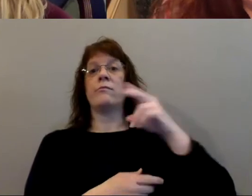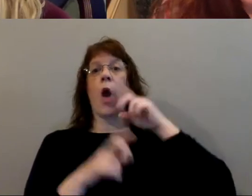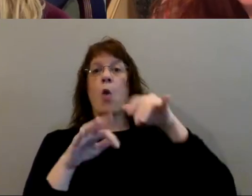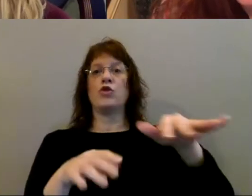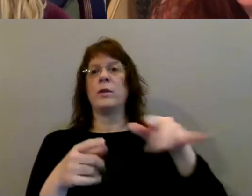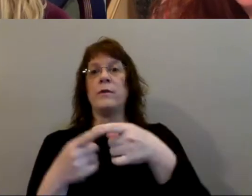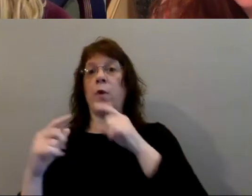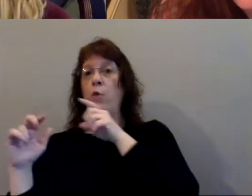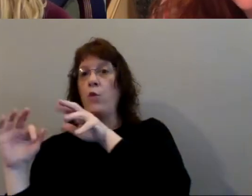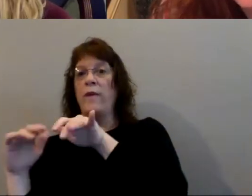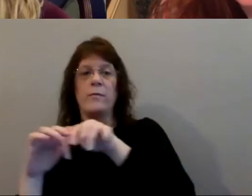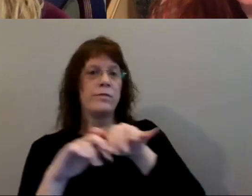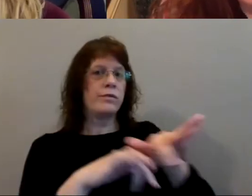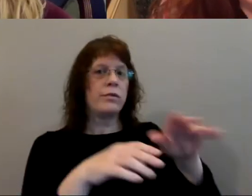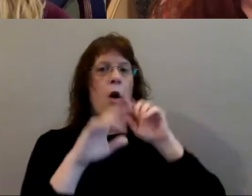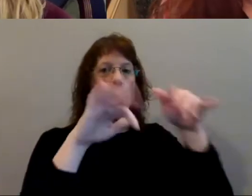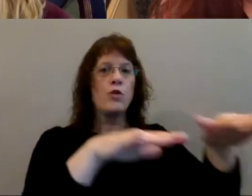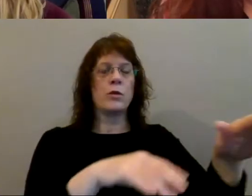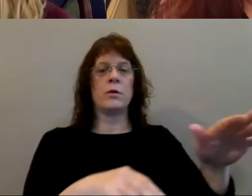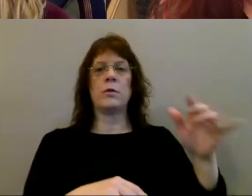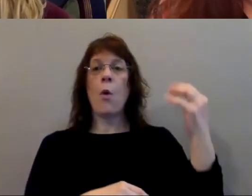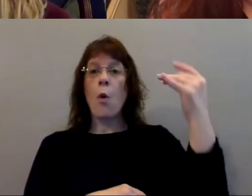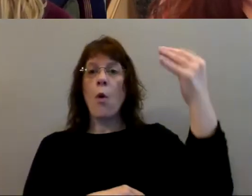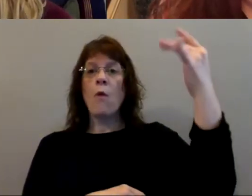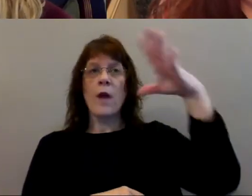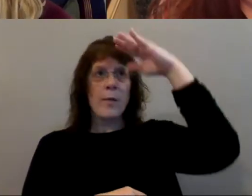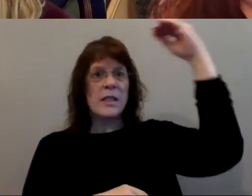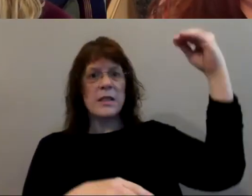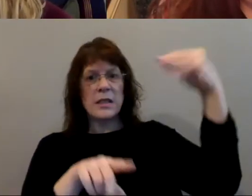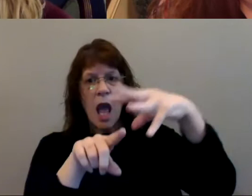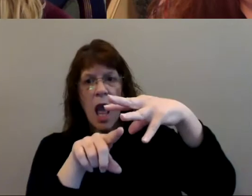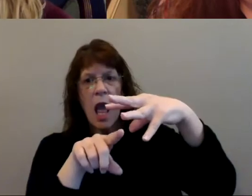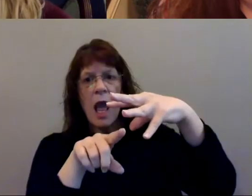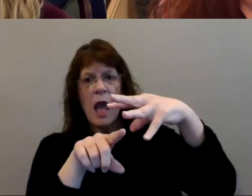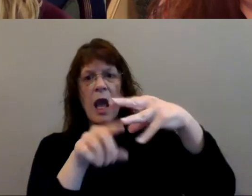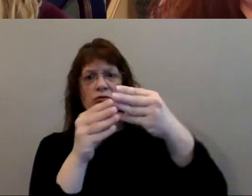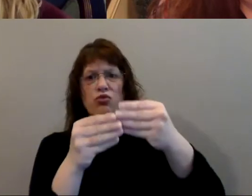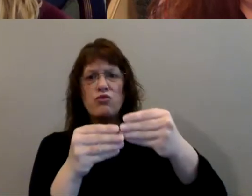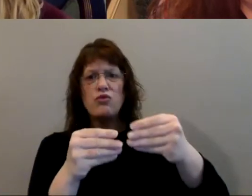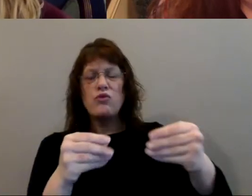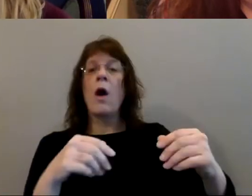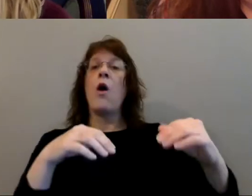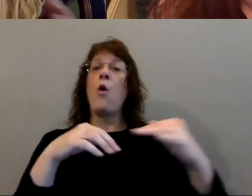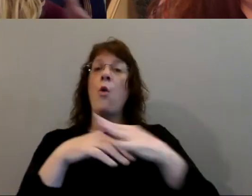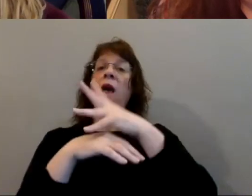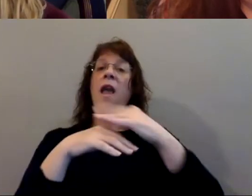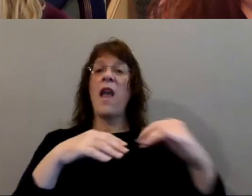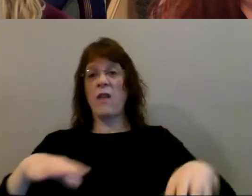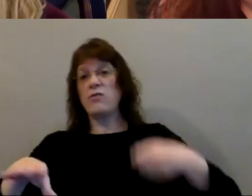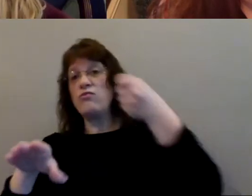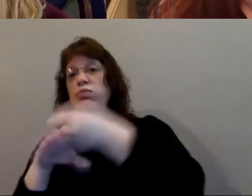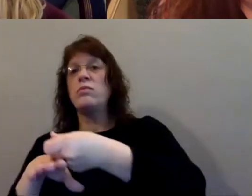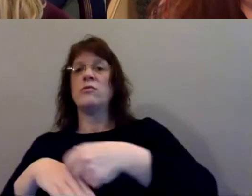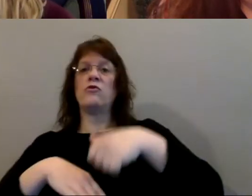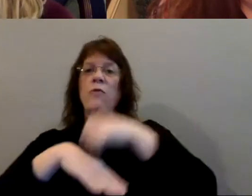and over time, like through sunlight, breaking it down through waves crashing it against rocks, it will break into tiny,